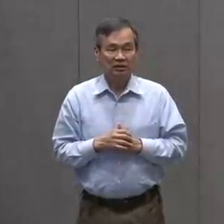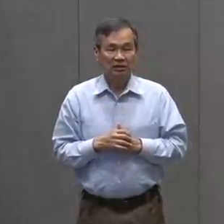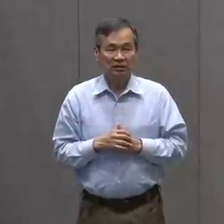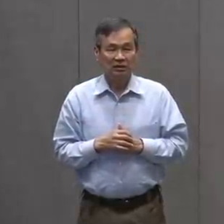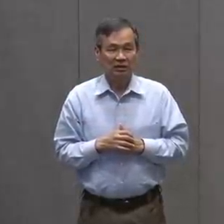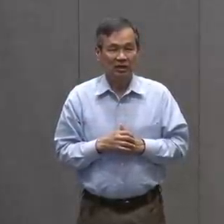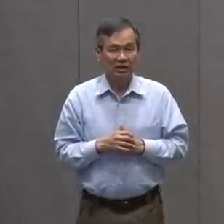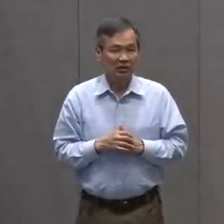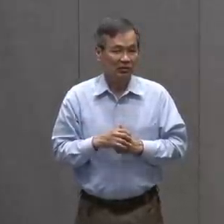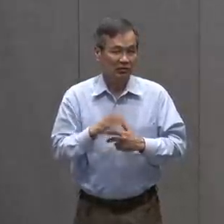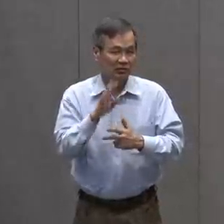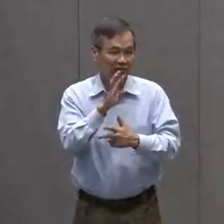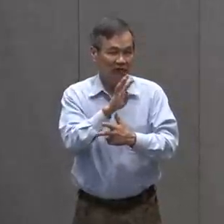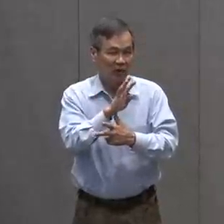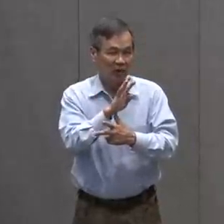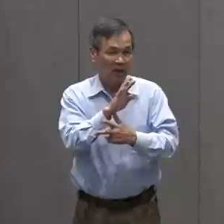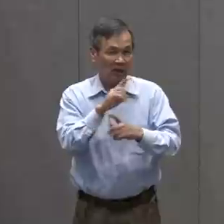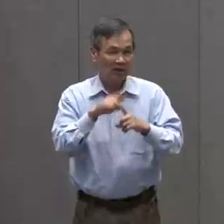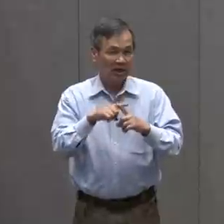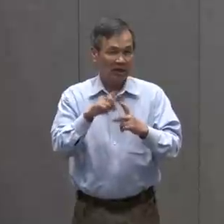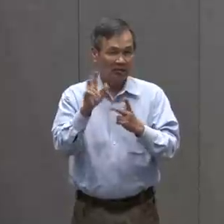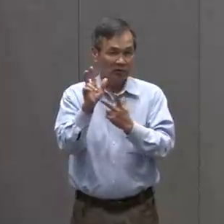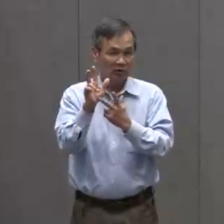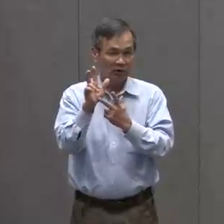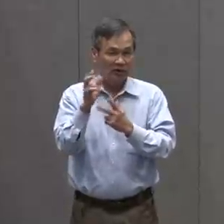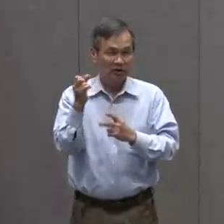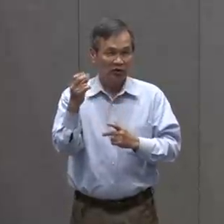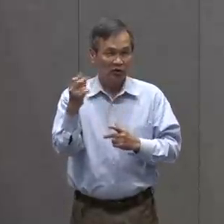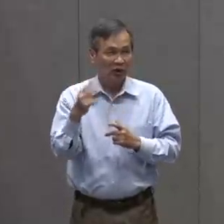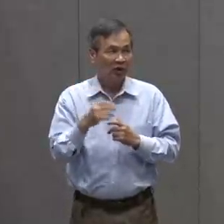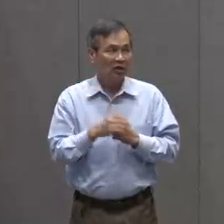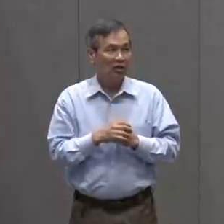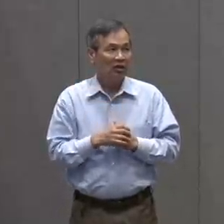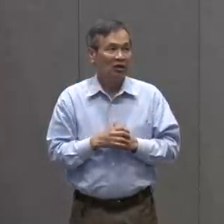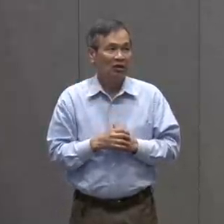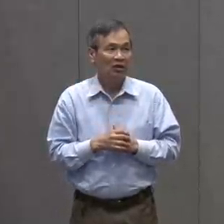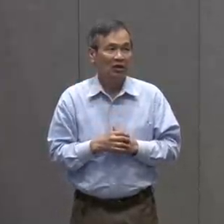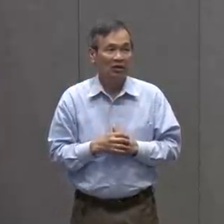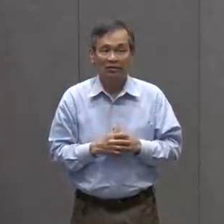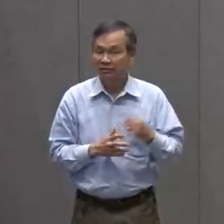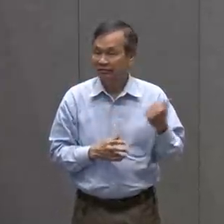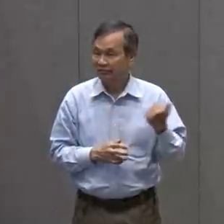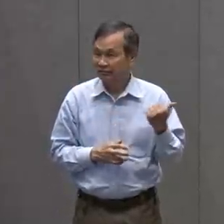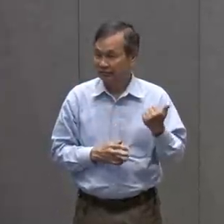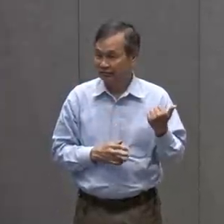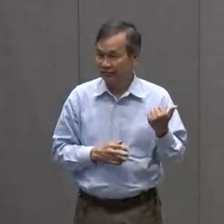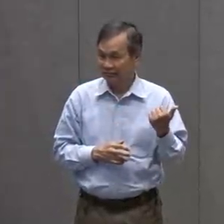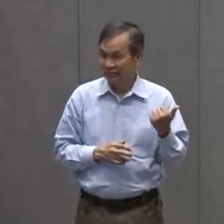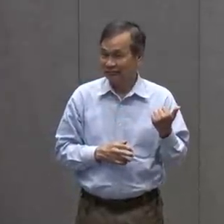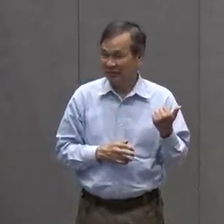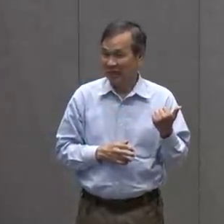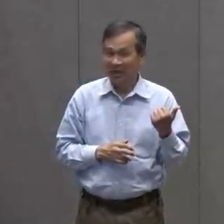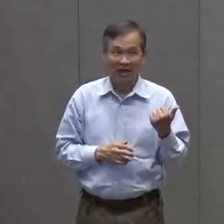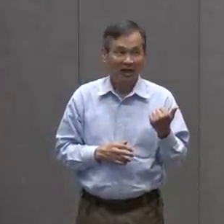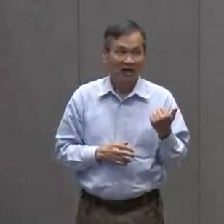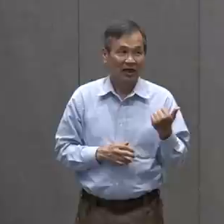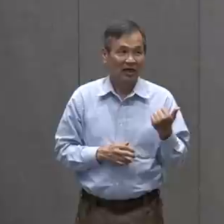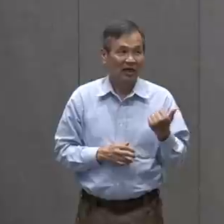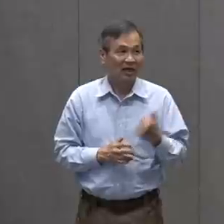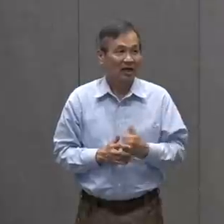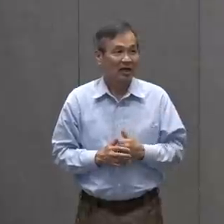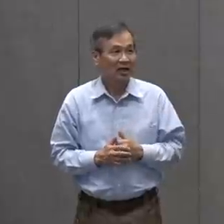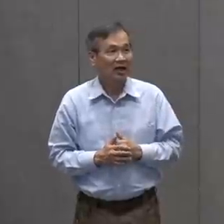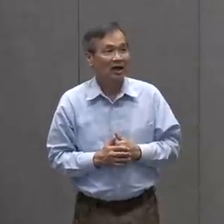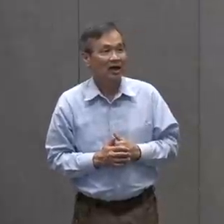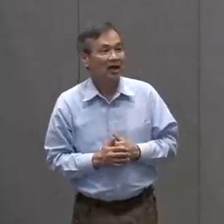do 4 times 3, which is 12. Oh, there's a 12 right there, right where I need it to be.